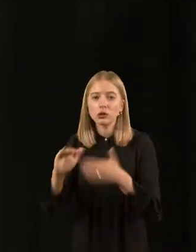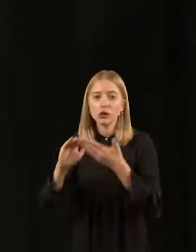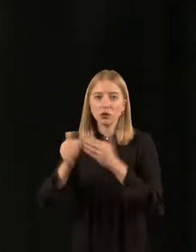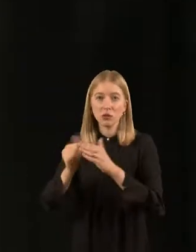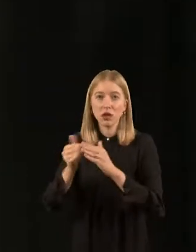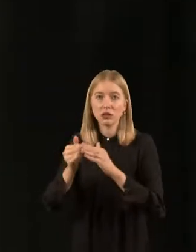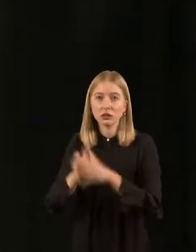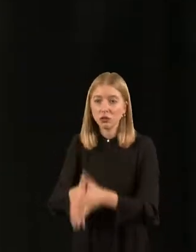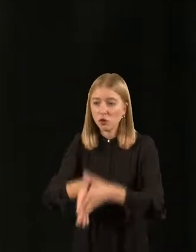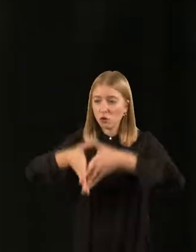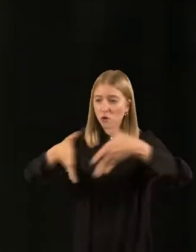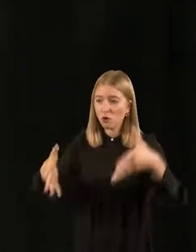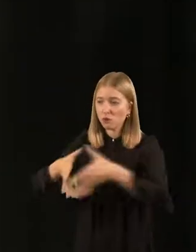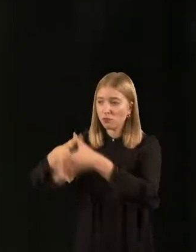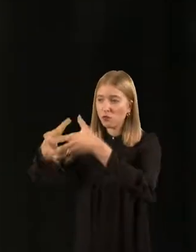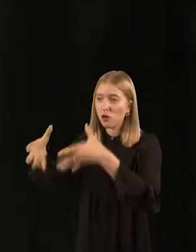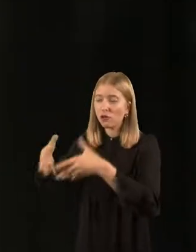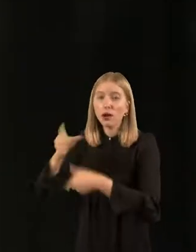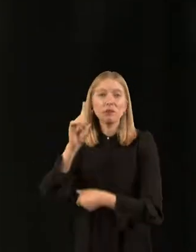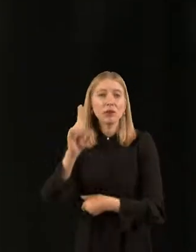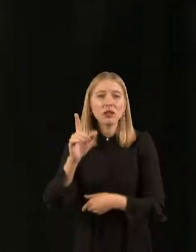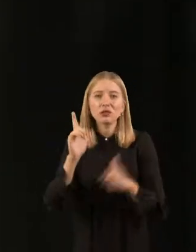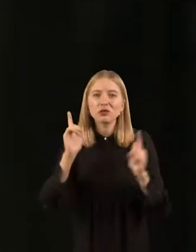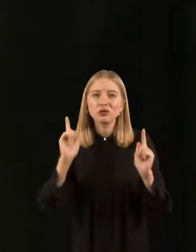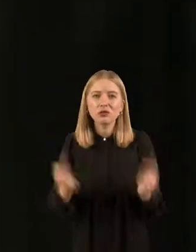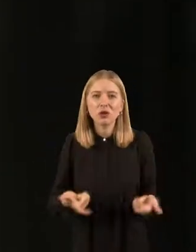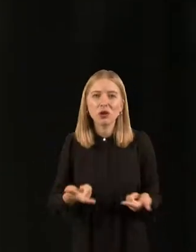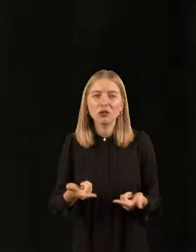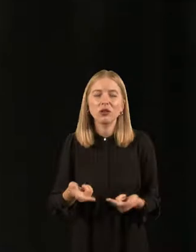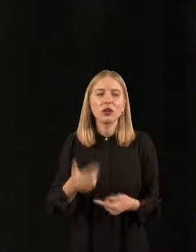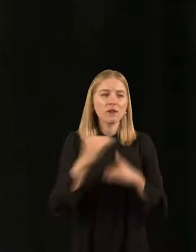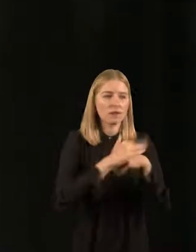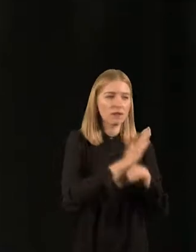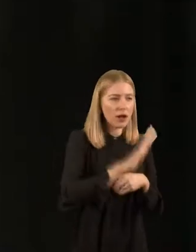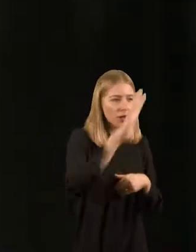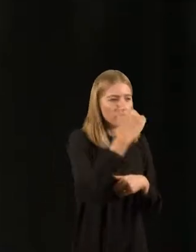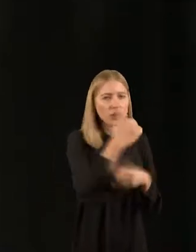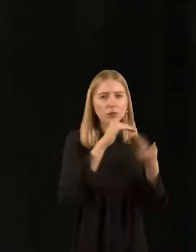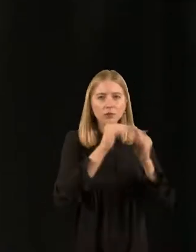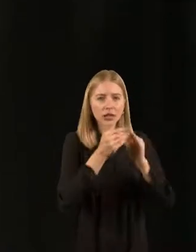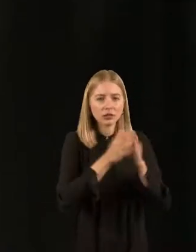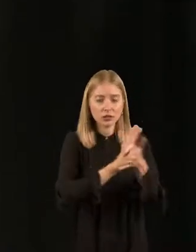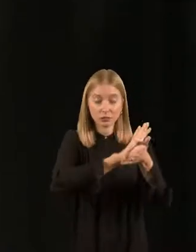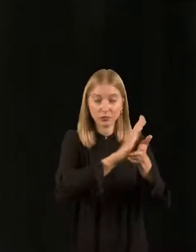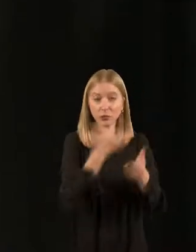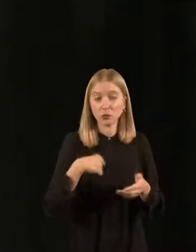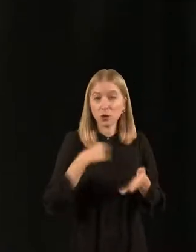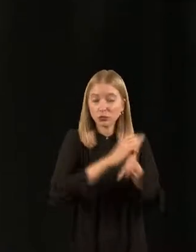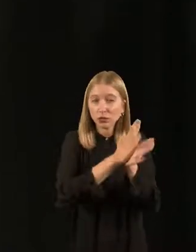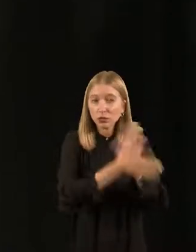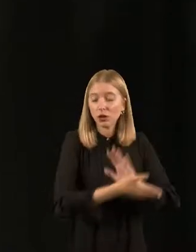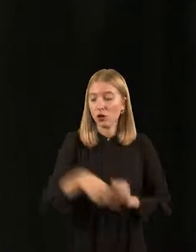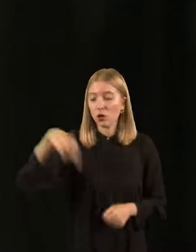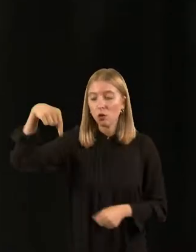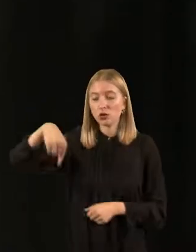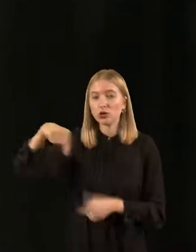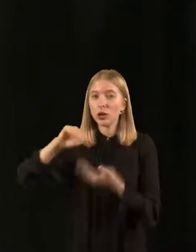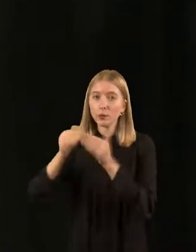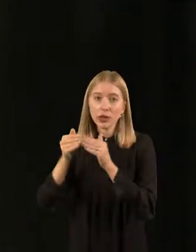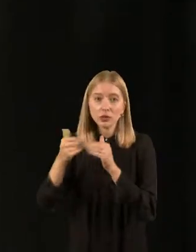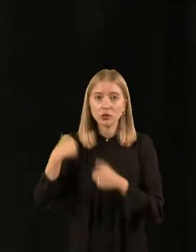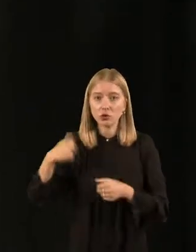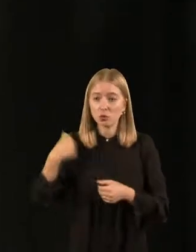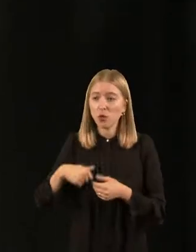populated country, and we depend on public transportation or on private cars.